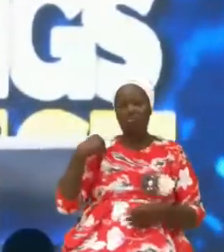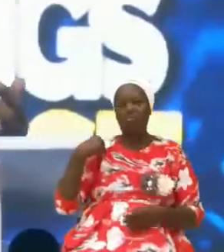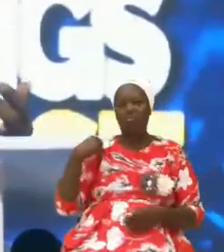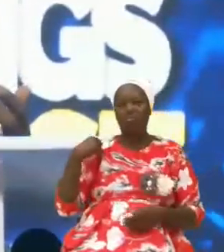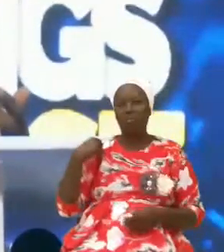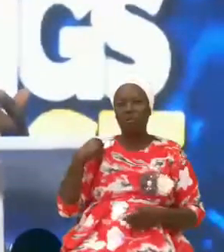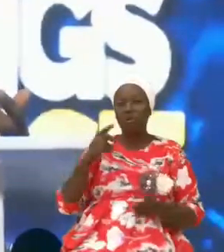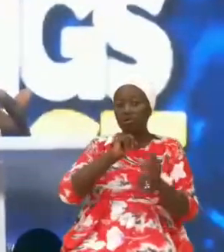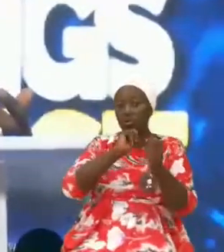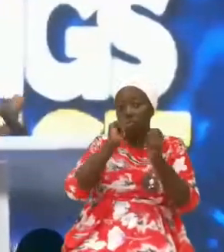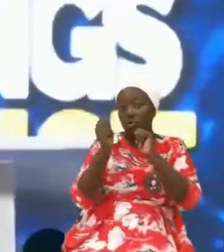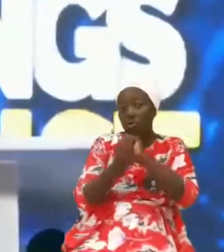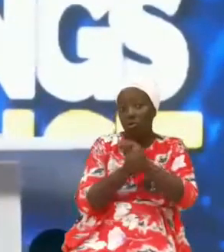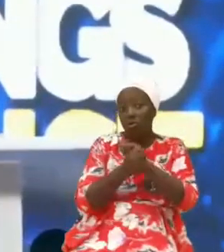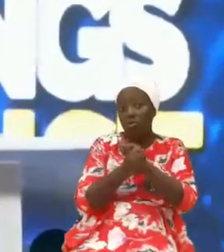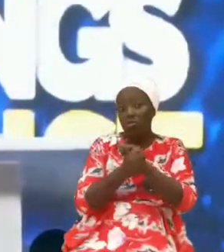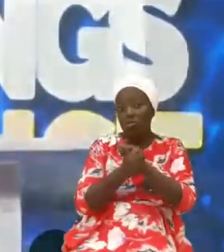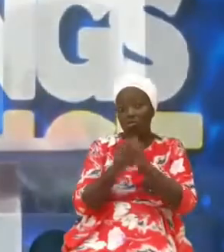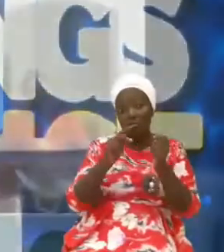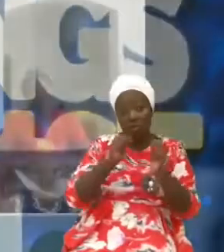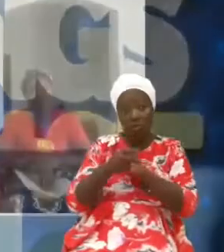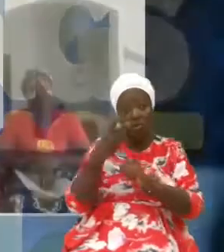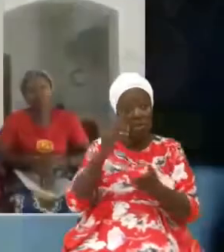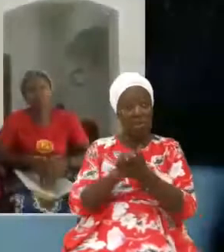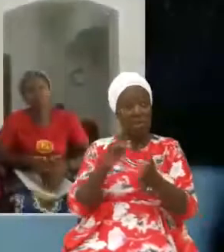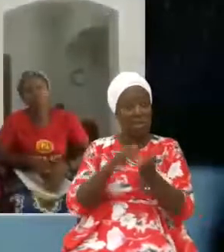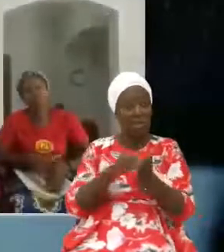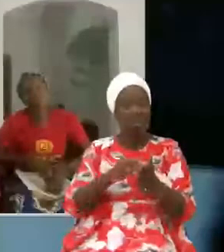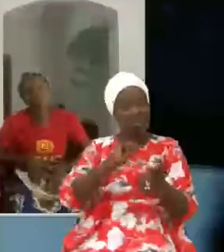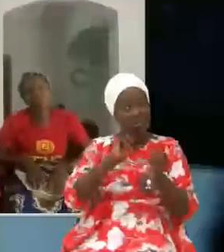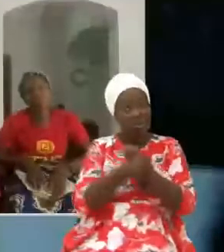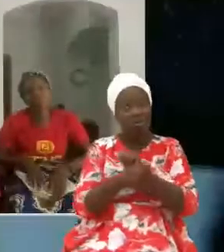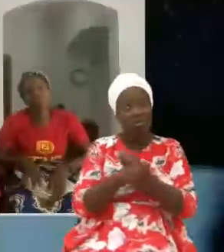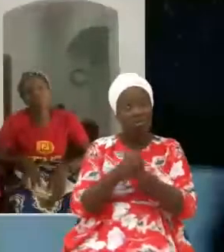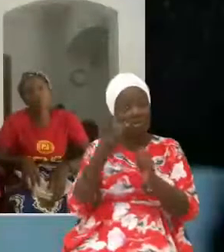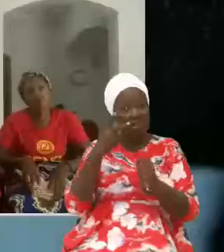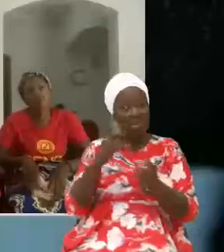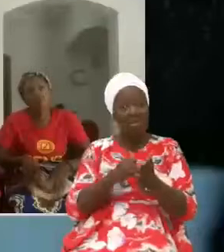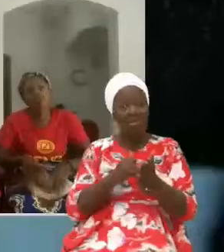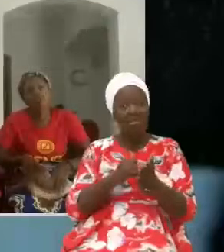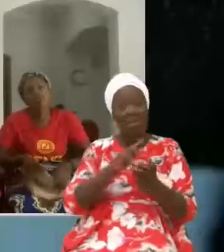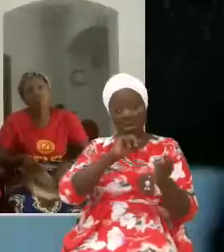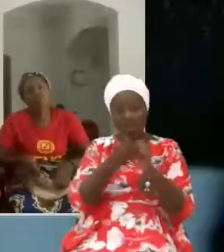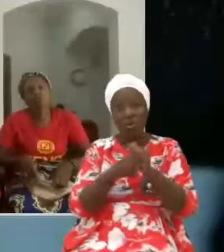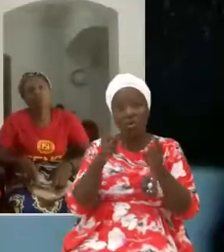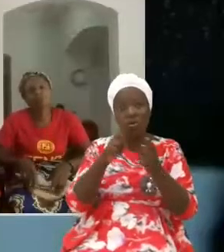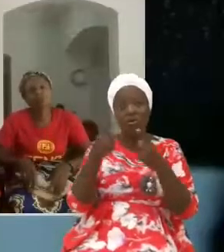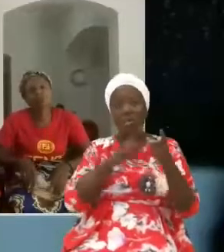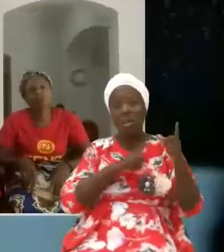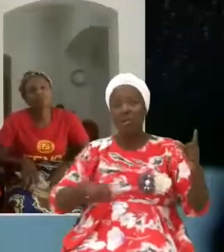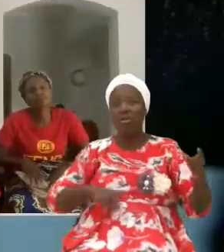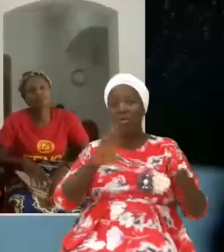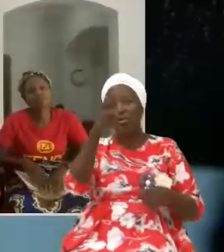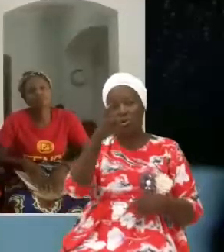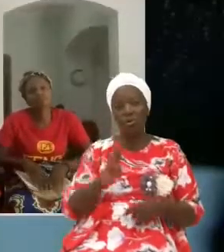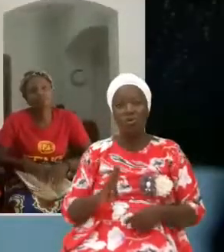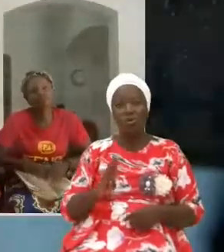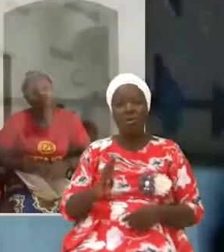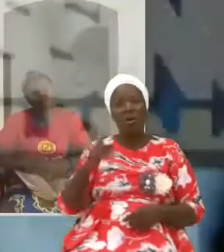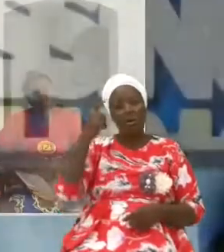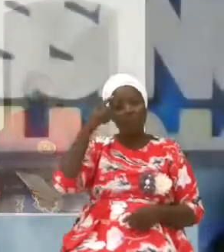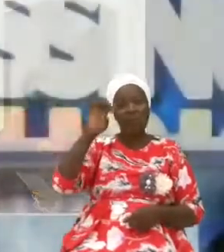your heart and not your garments. Turn, look at that again, turn, see that,